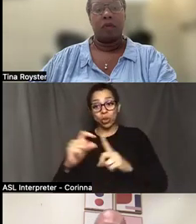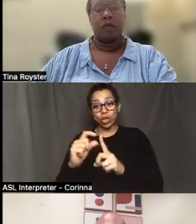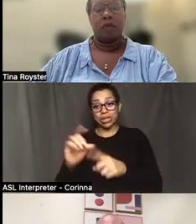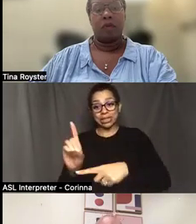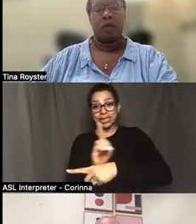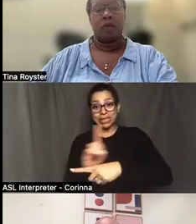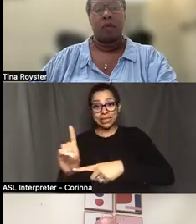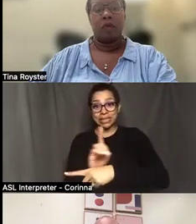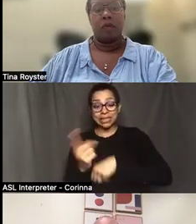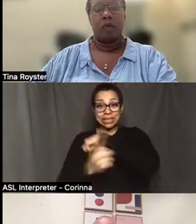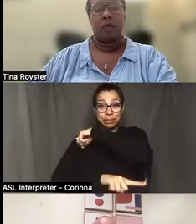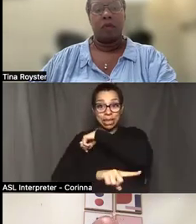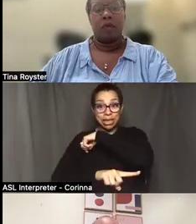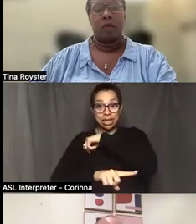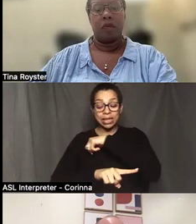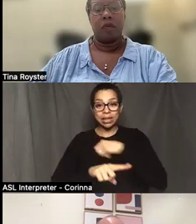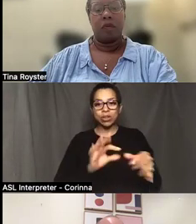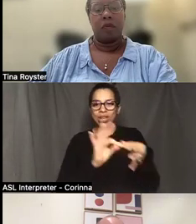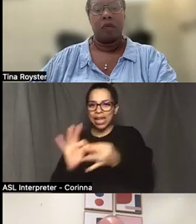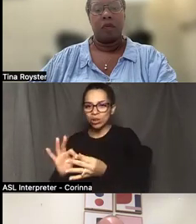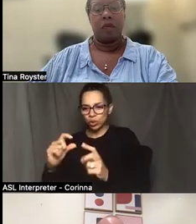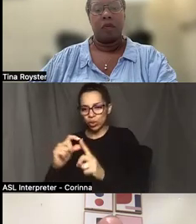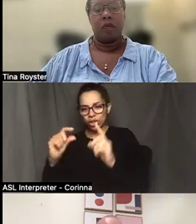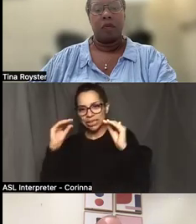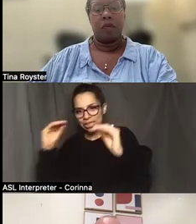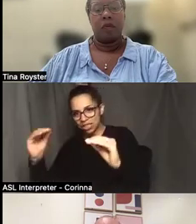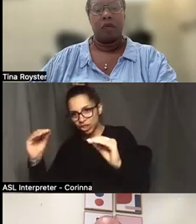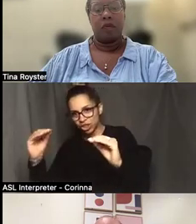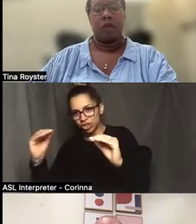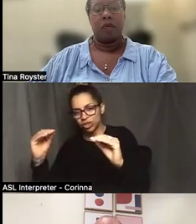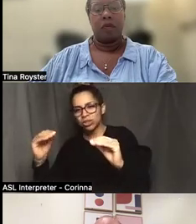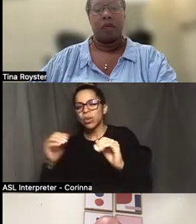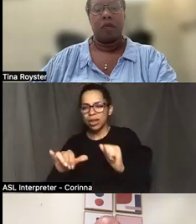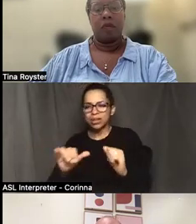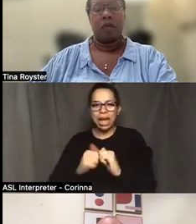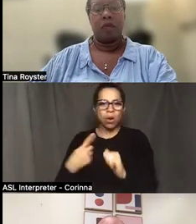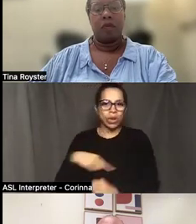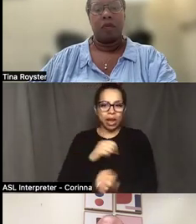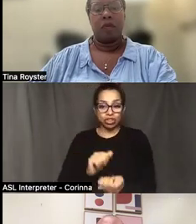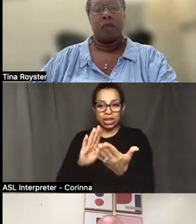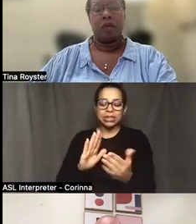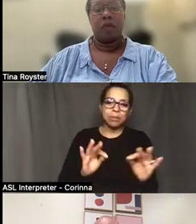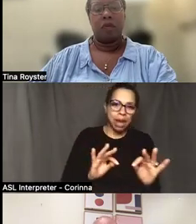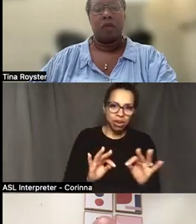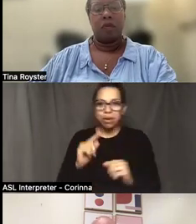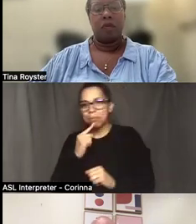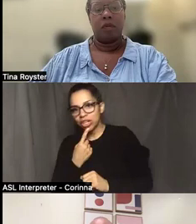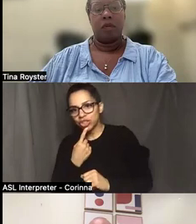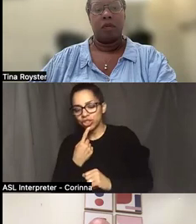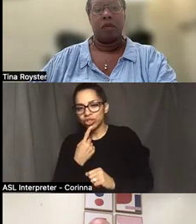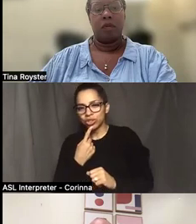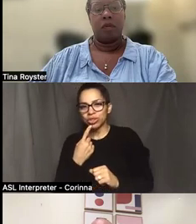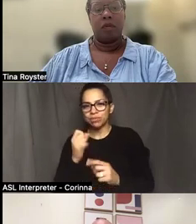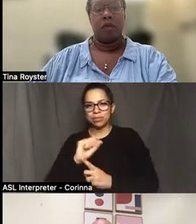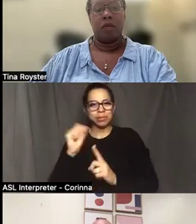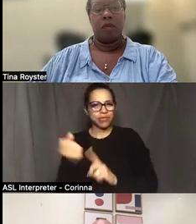So that's part of how we address the minor and major infractions, but also something that